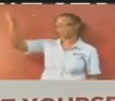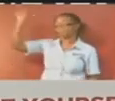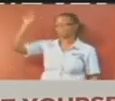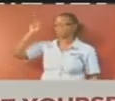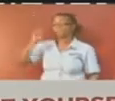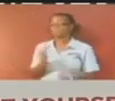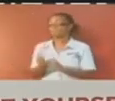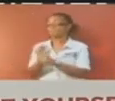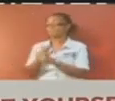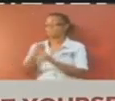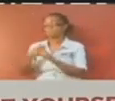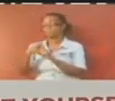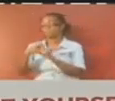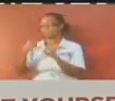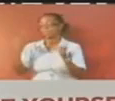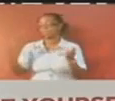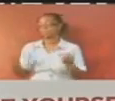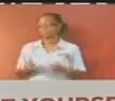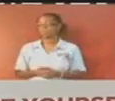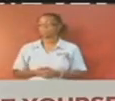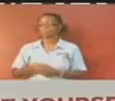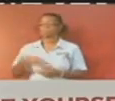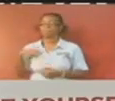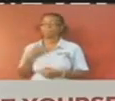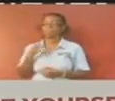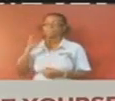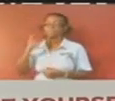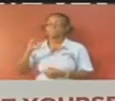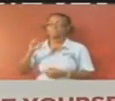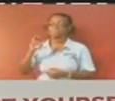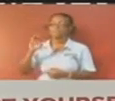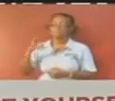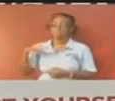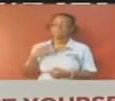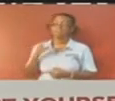medical officer warned this country. I warned the country.